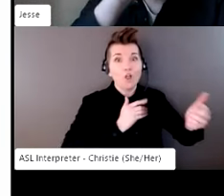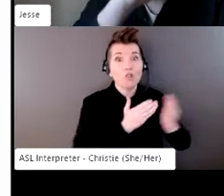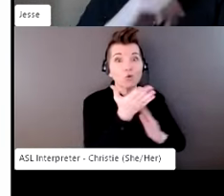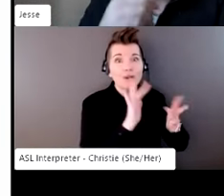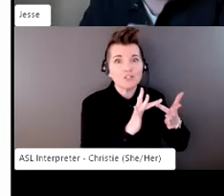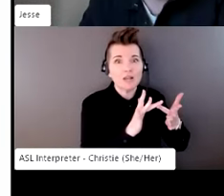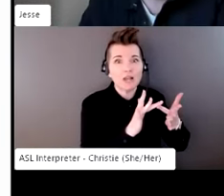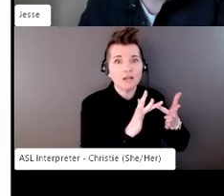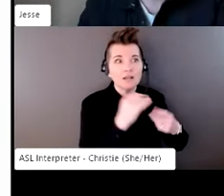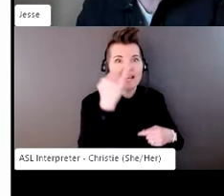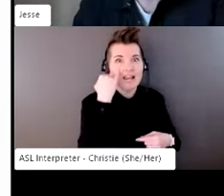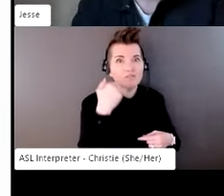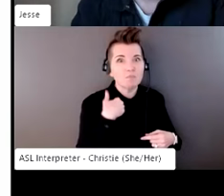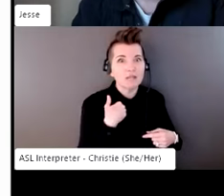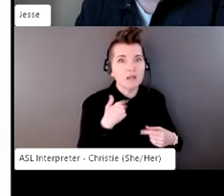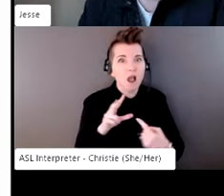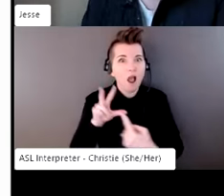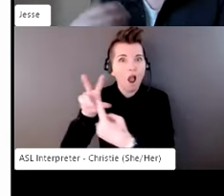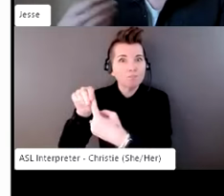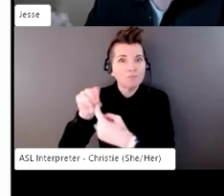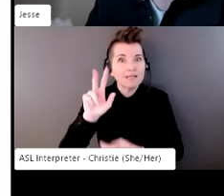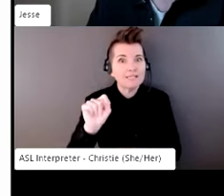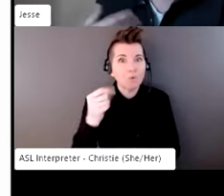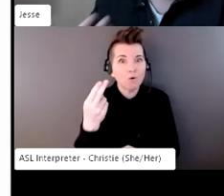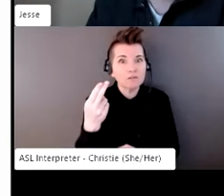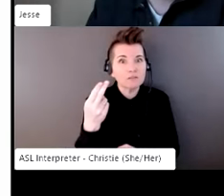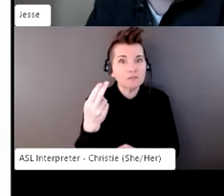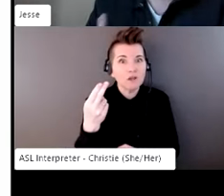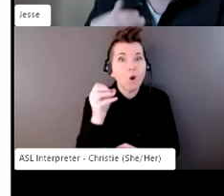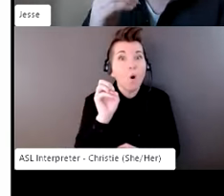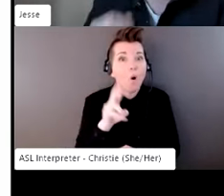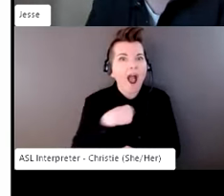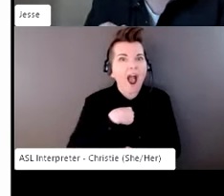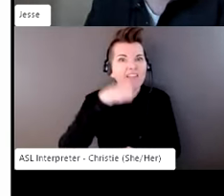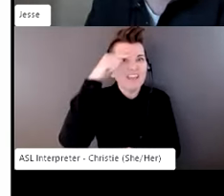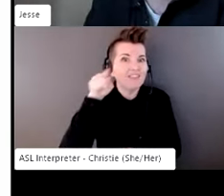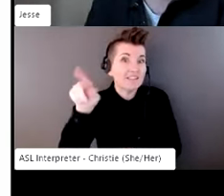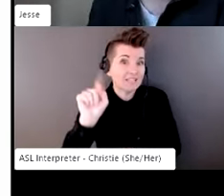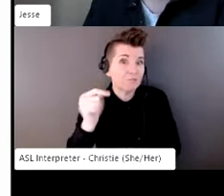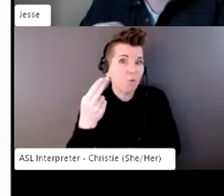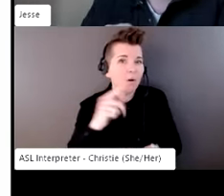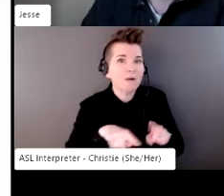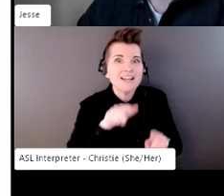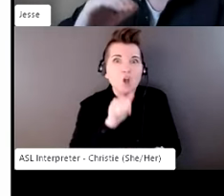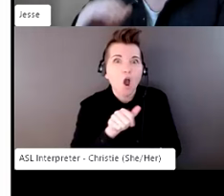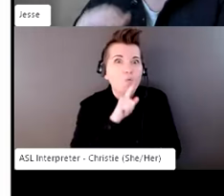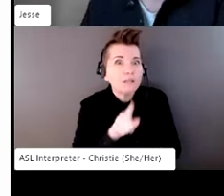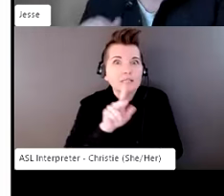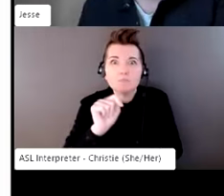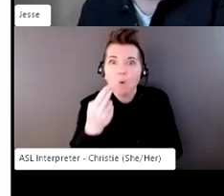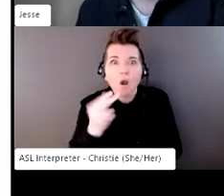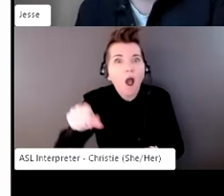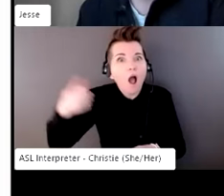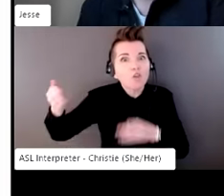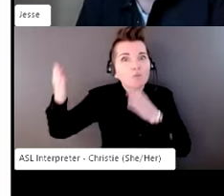up a hotspot called Tim_Hortons. You connect to that thinking it's the right one, but then everything you send through that hotspot is available